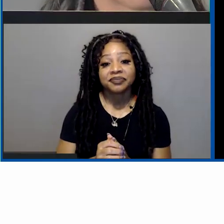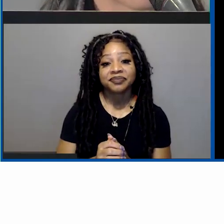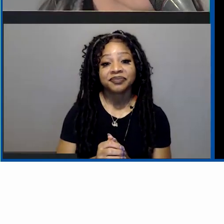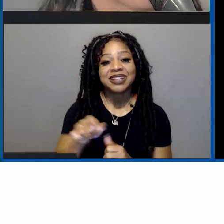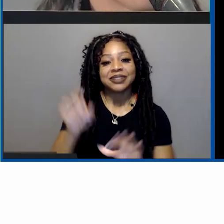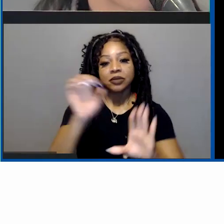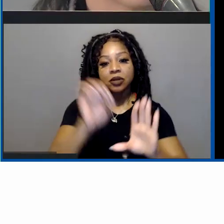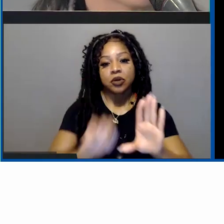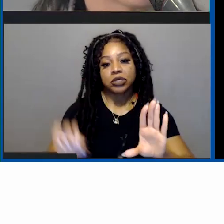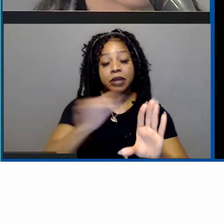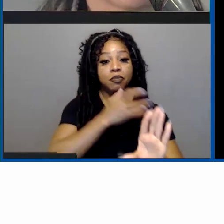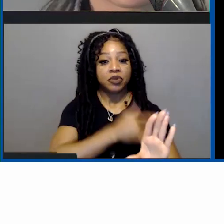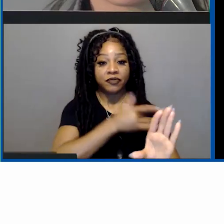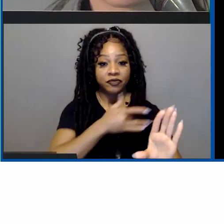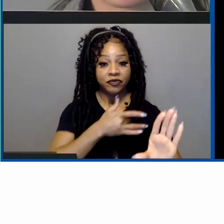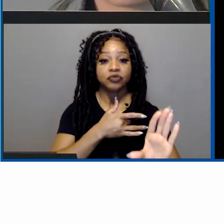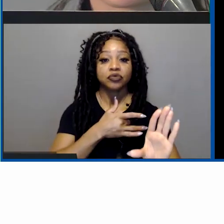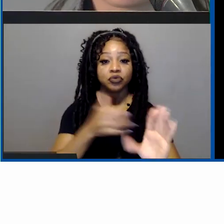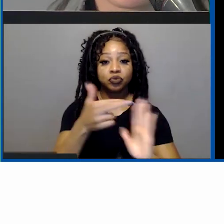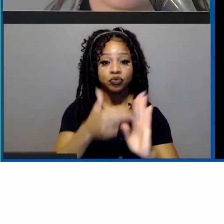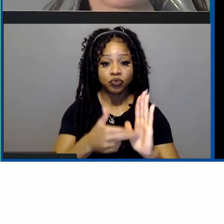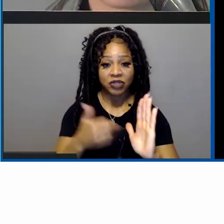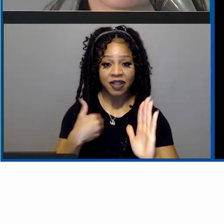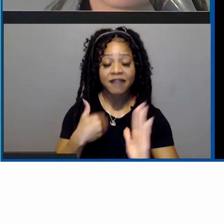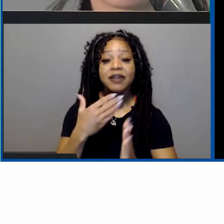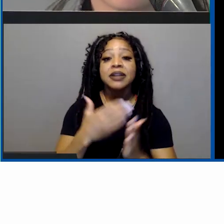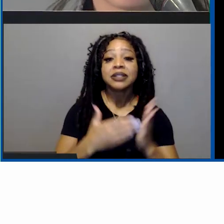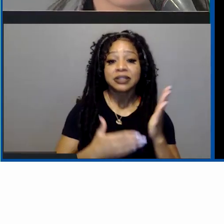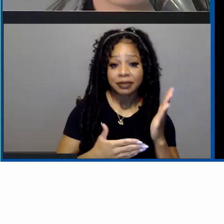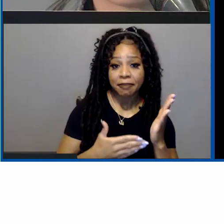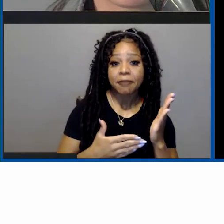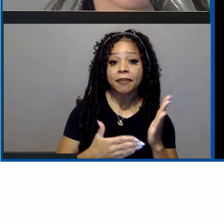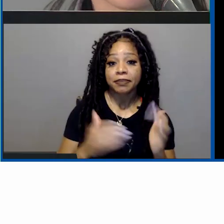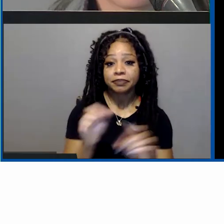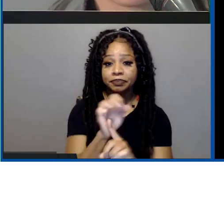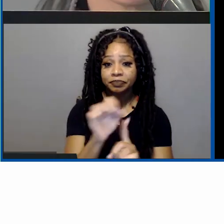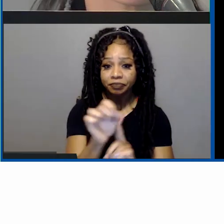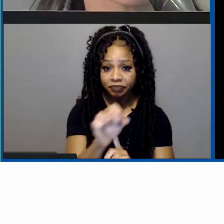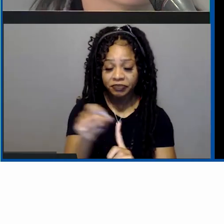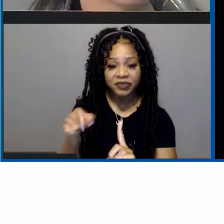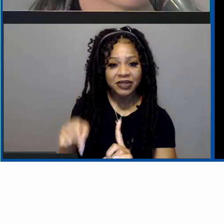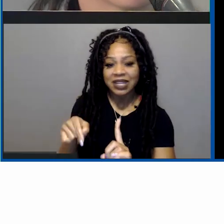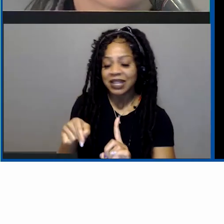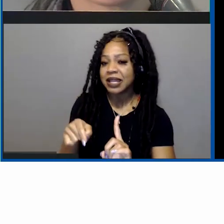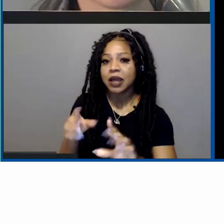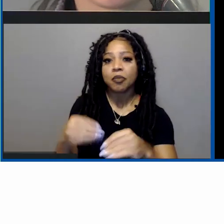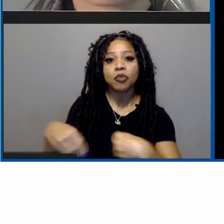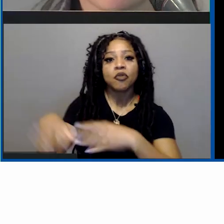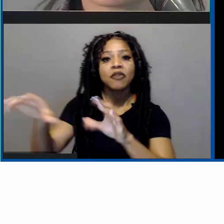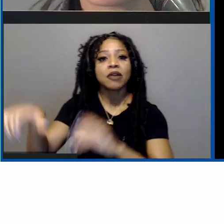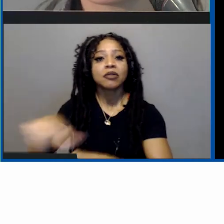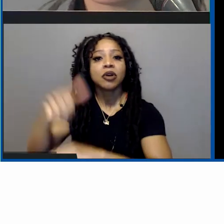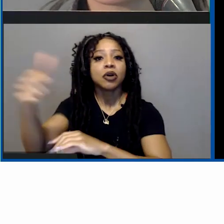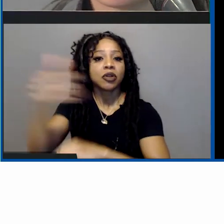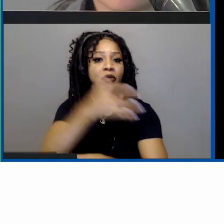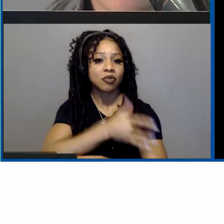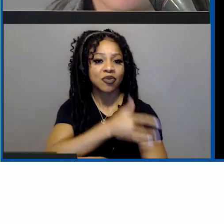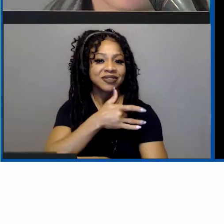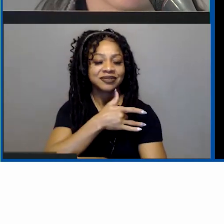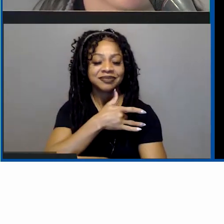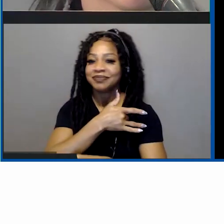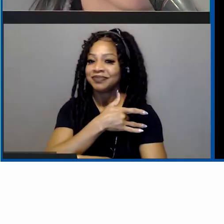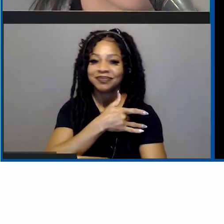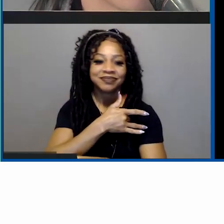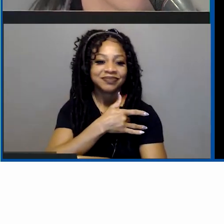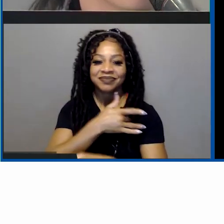provincial. So we have had situations where a young person withdraws from parental control here, and then they change provinces,